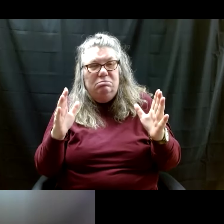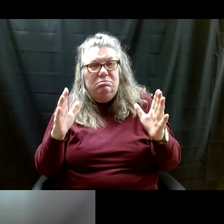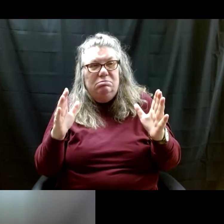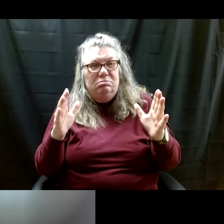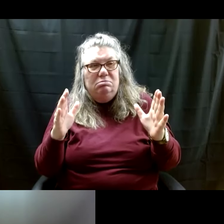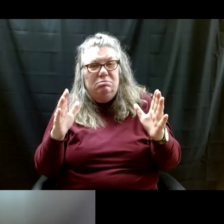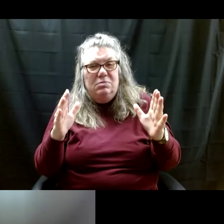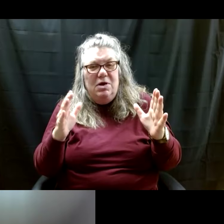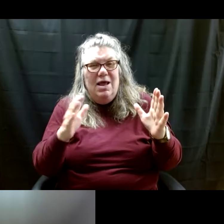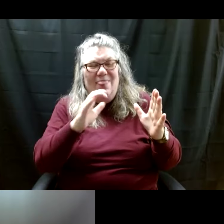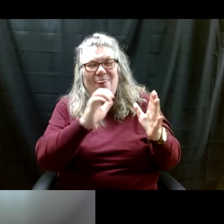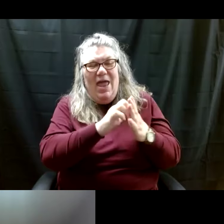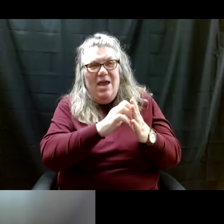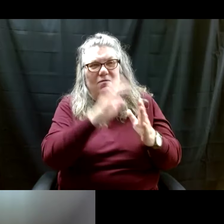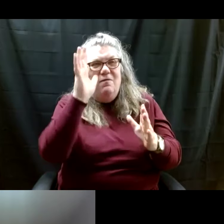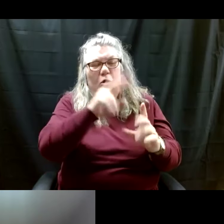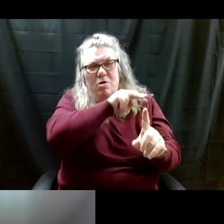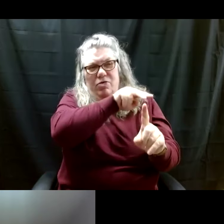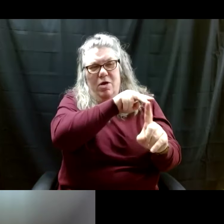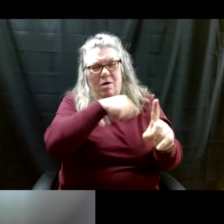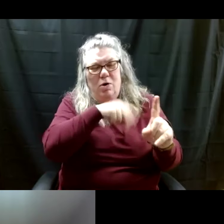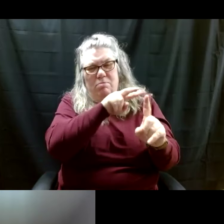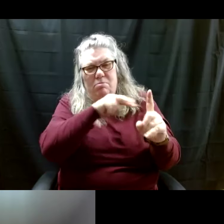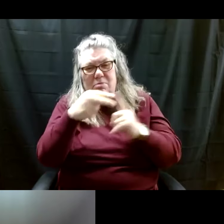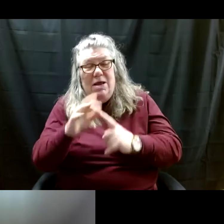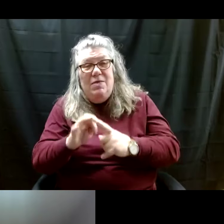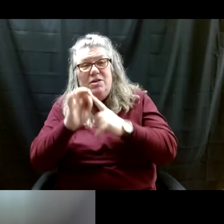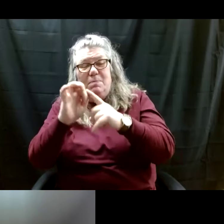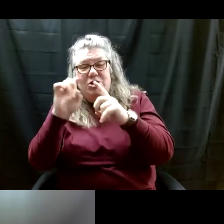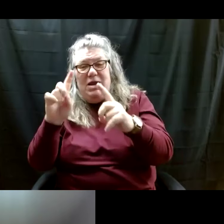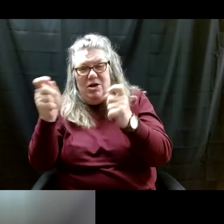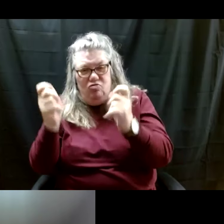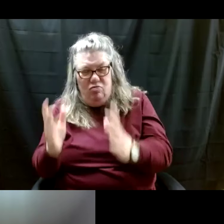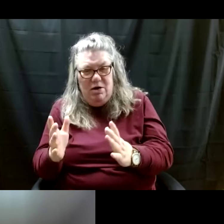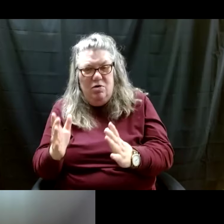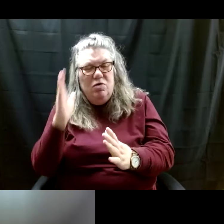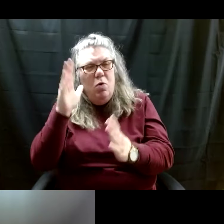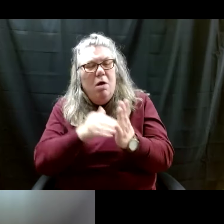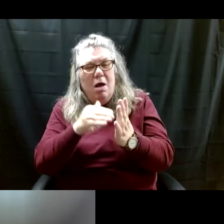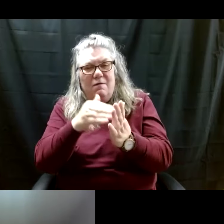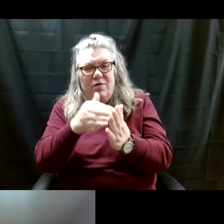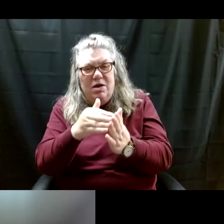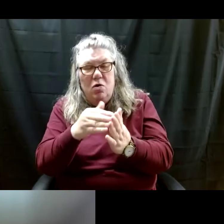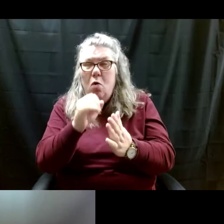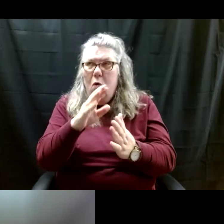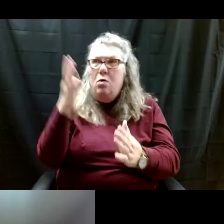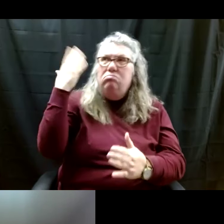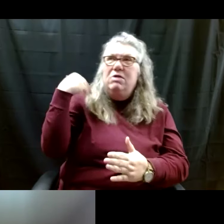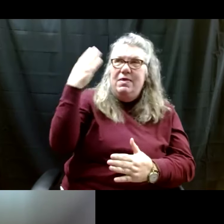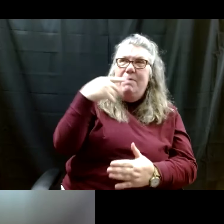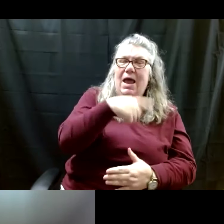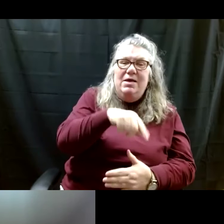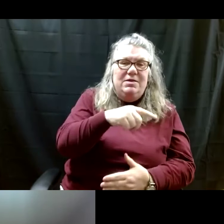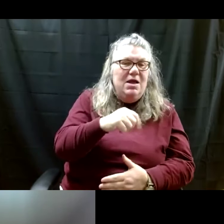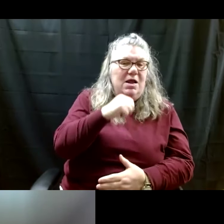mind of thinking. But the SPED directors, I will say that too, they will often, or have in the past,